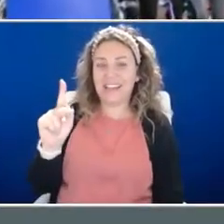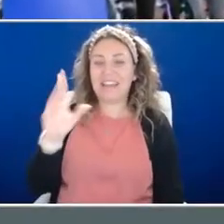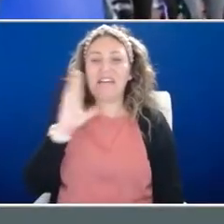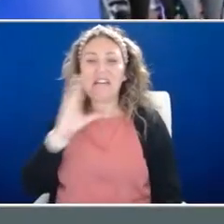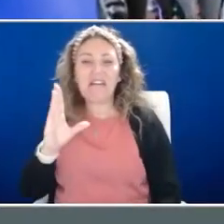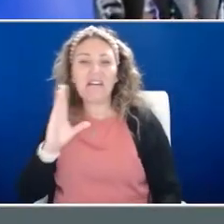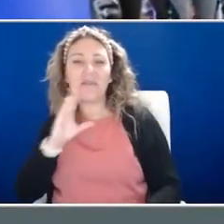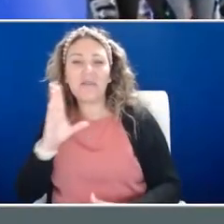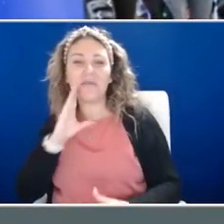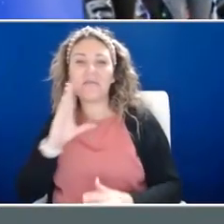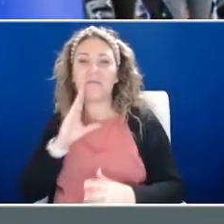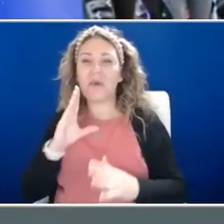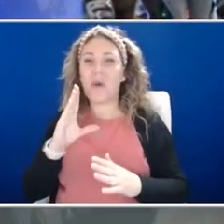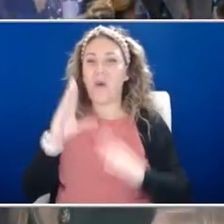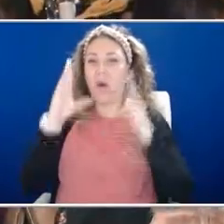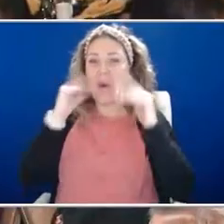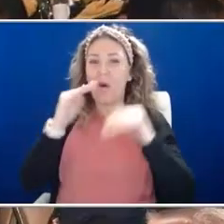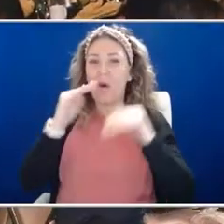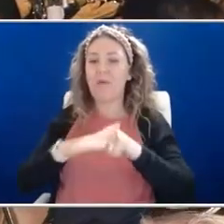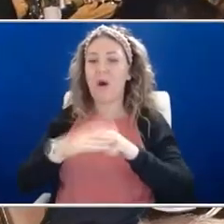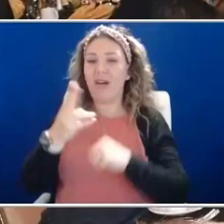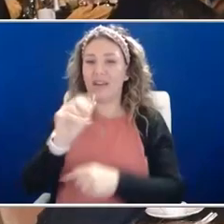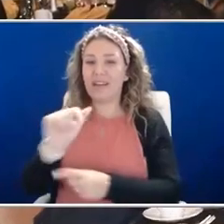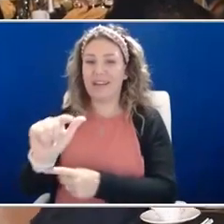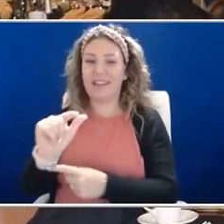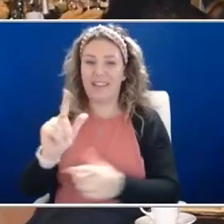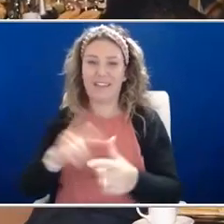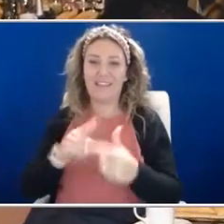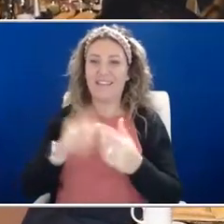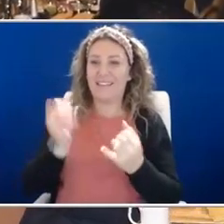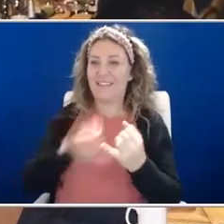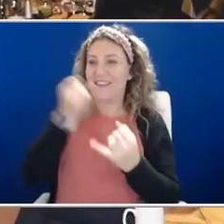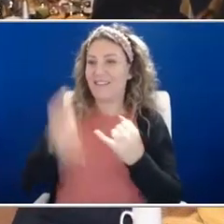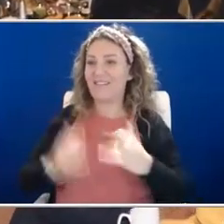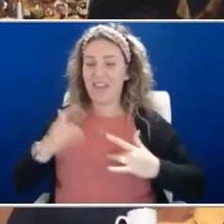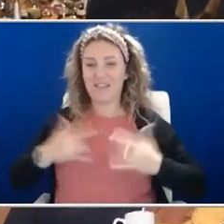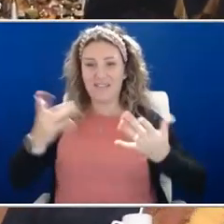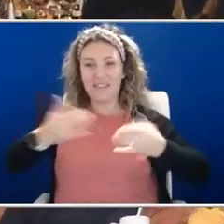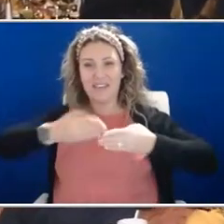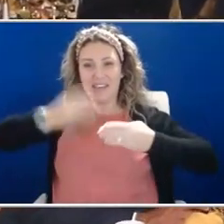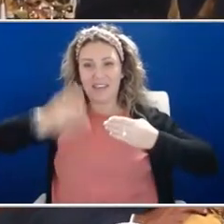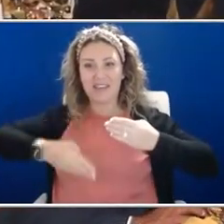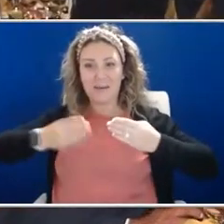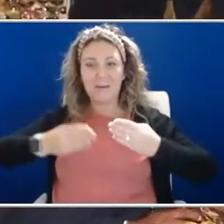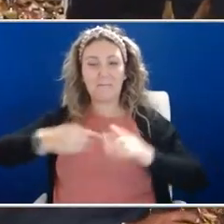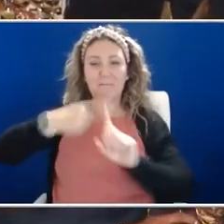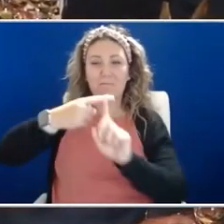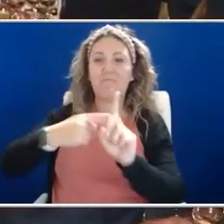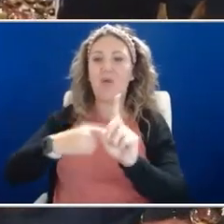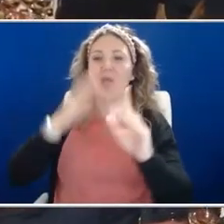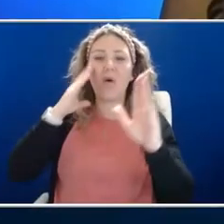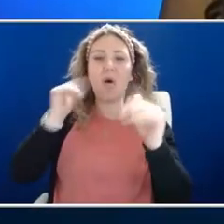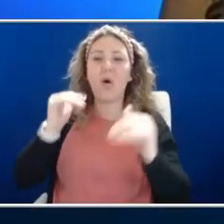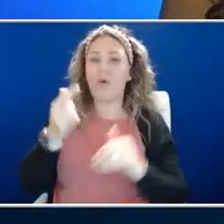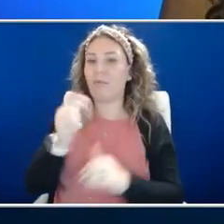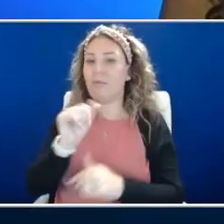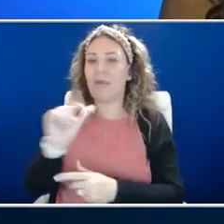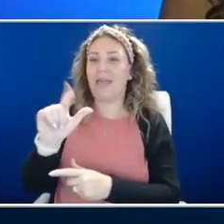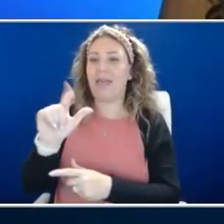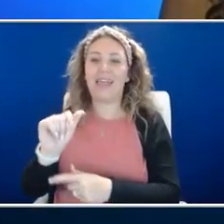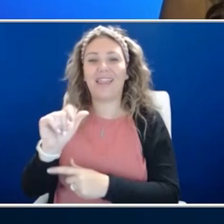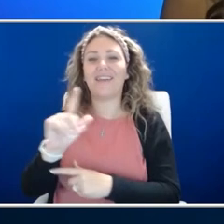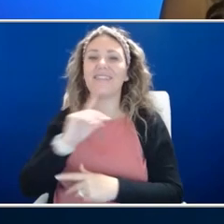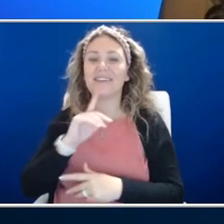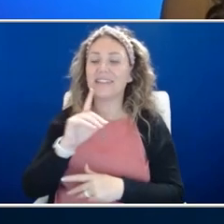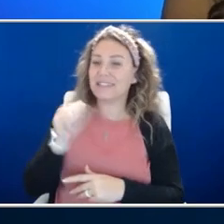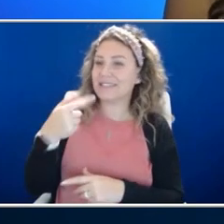that. It's called Hope on the Hill. And then our final event at the end of the month is our Hope Gala, and it's on September 24th. I want to bring in